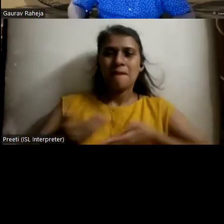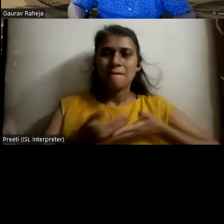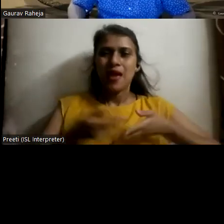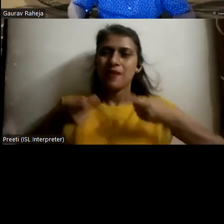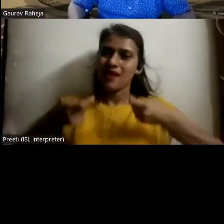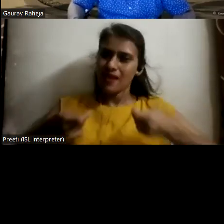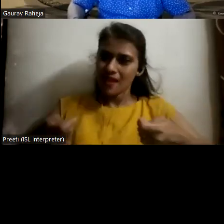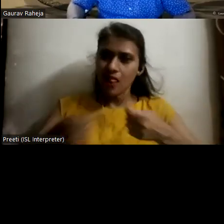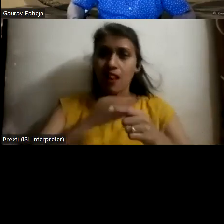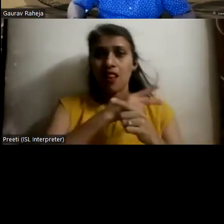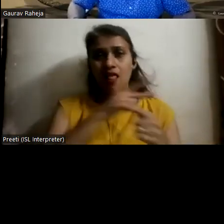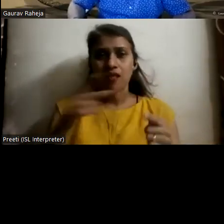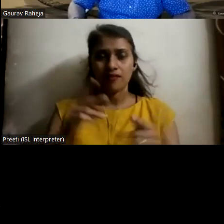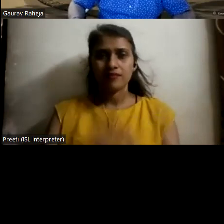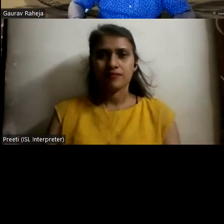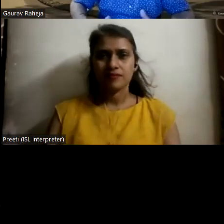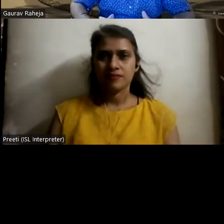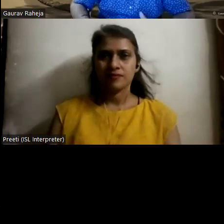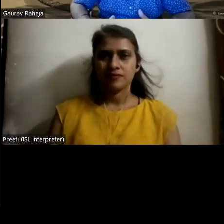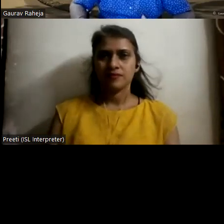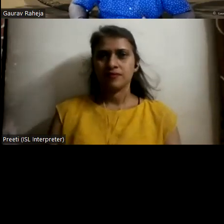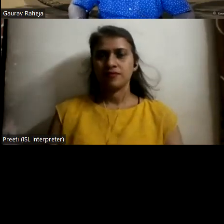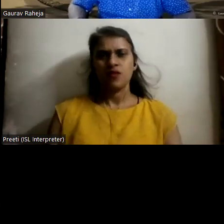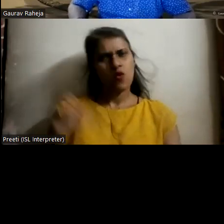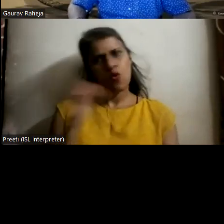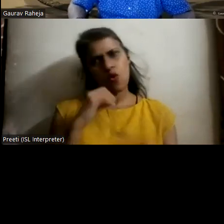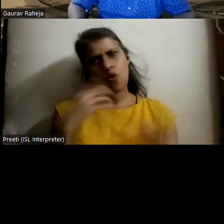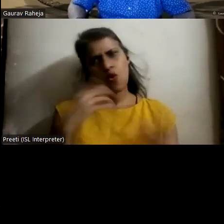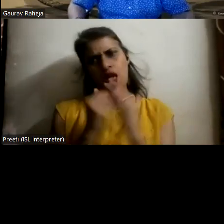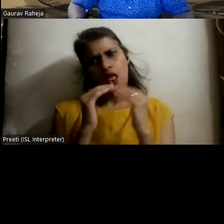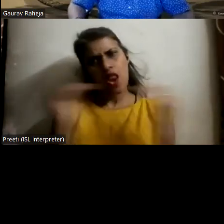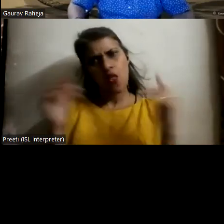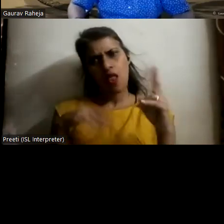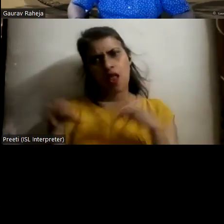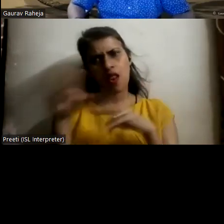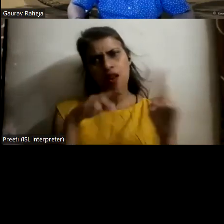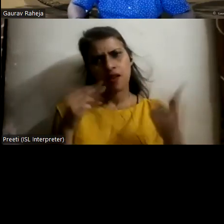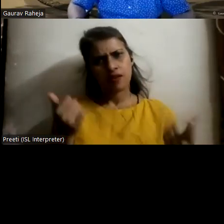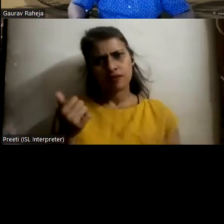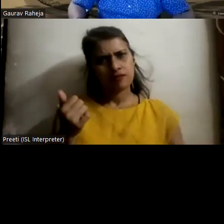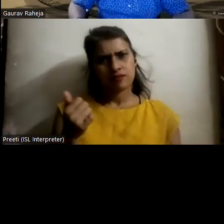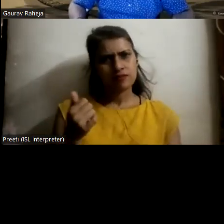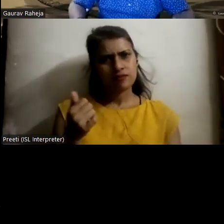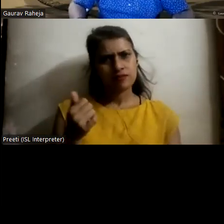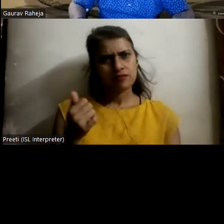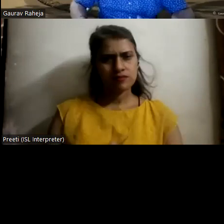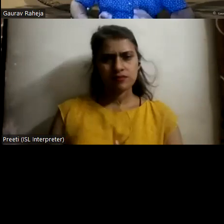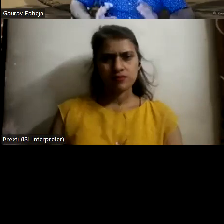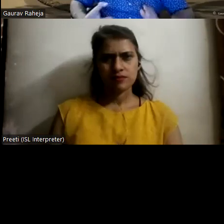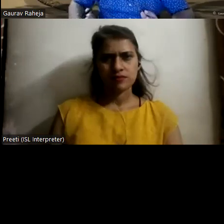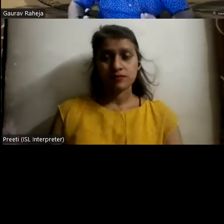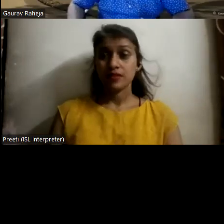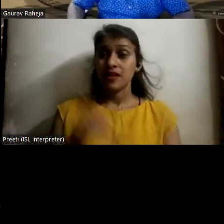etc. The question is, can we all travel together? So if you go in the Indian Railways, you'll find there is a